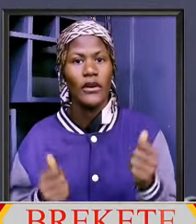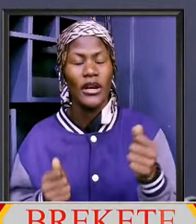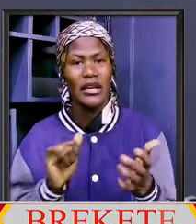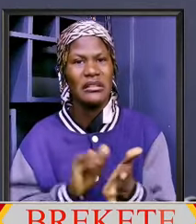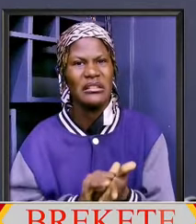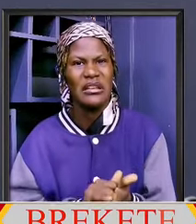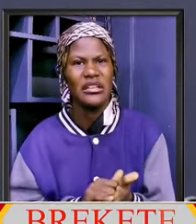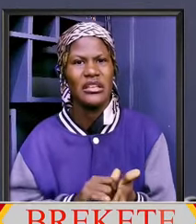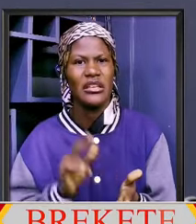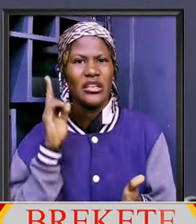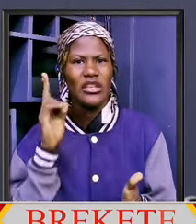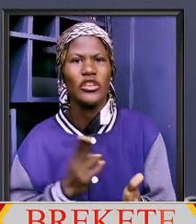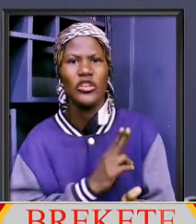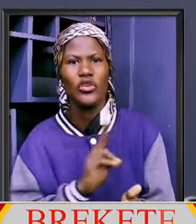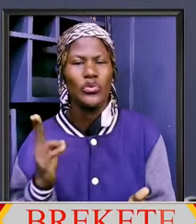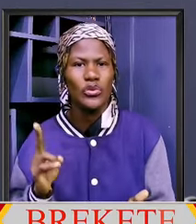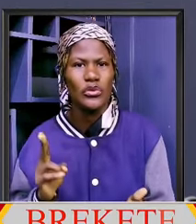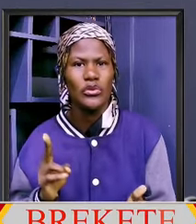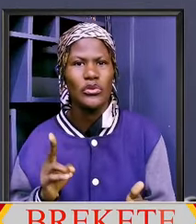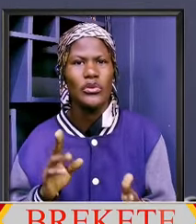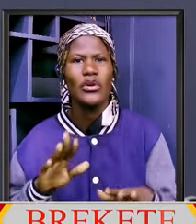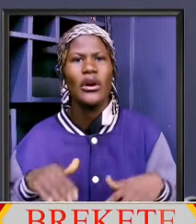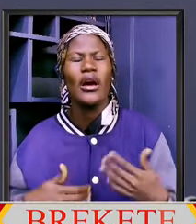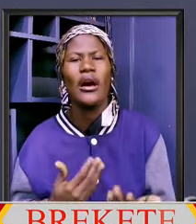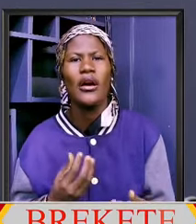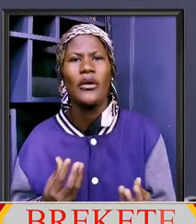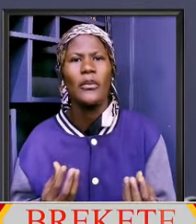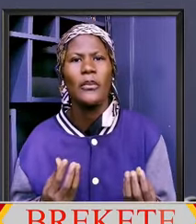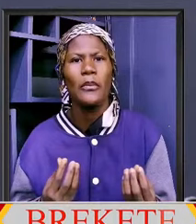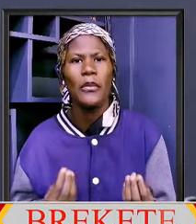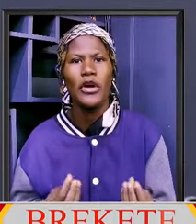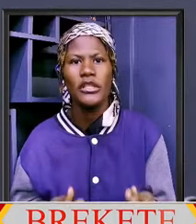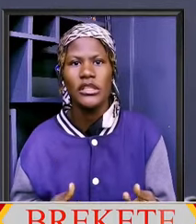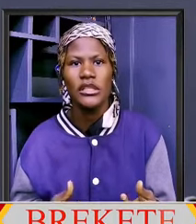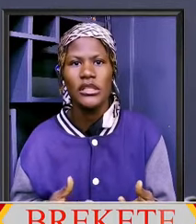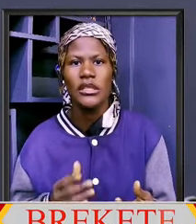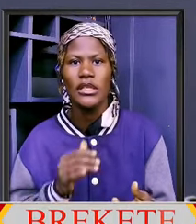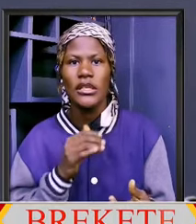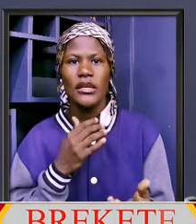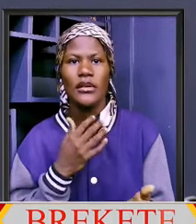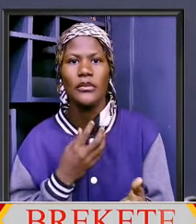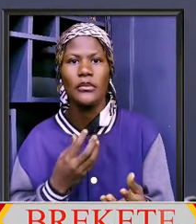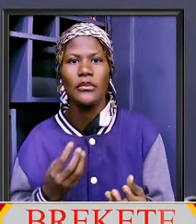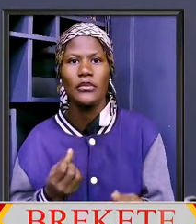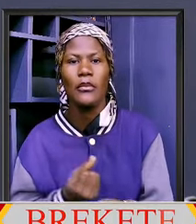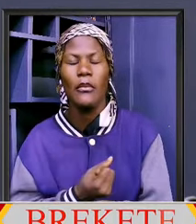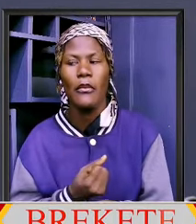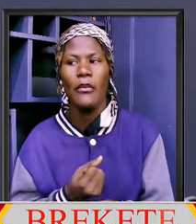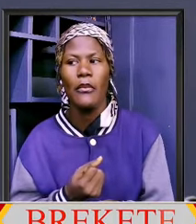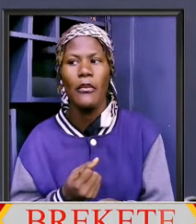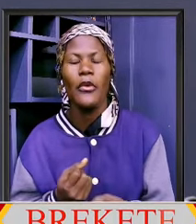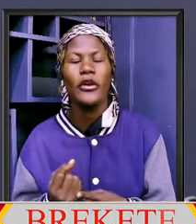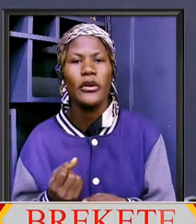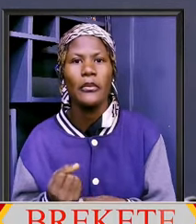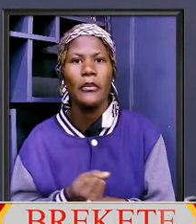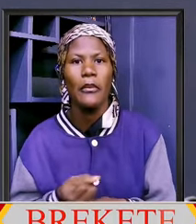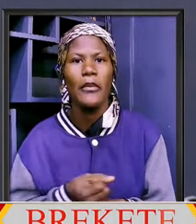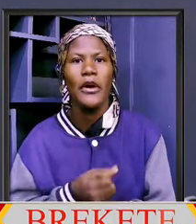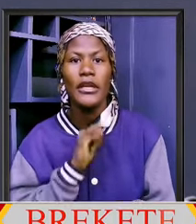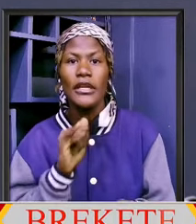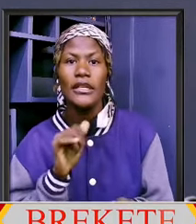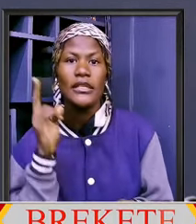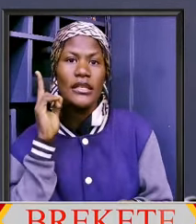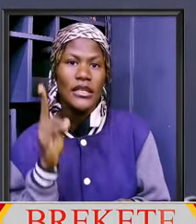wristwatches when he come they use. What thing they won't tell us? How much being salary as a Controller General of Customs then? All of us now Kaduna we